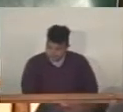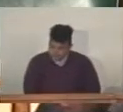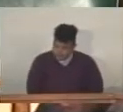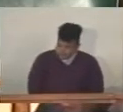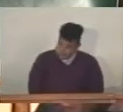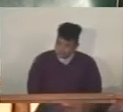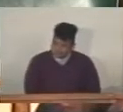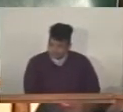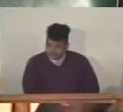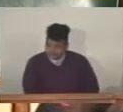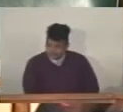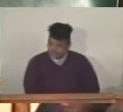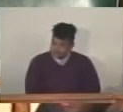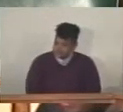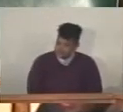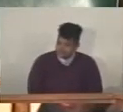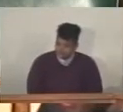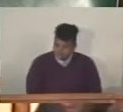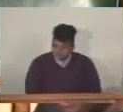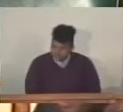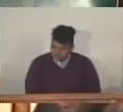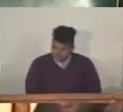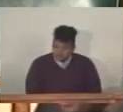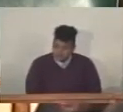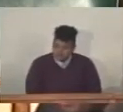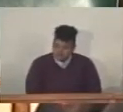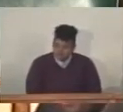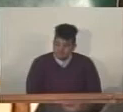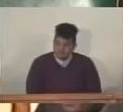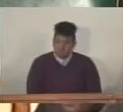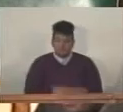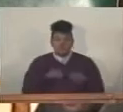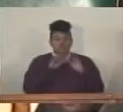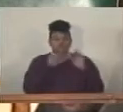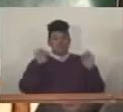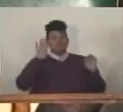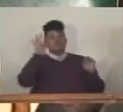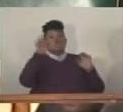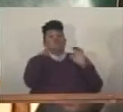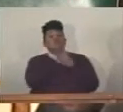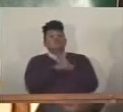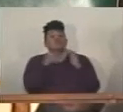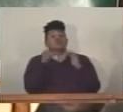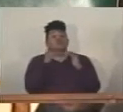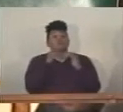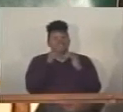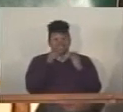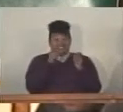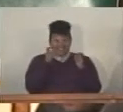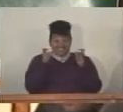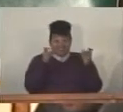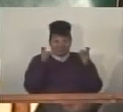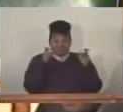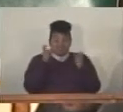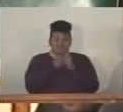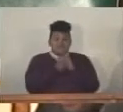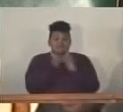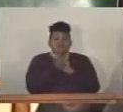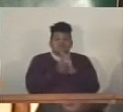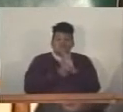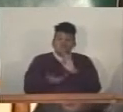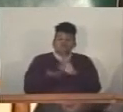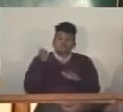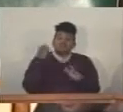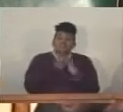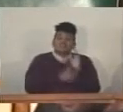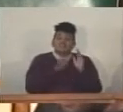helps balance the justice system in favor of the victim, but the amendments also, Mr. President, make it quite